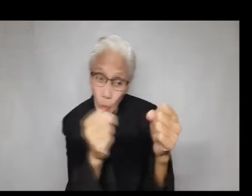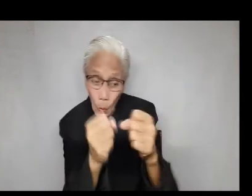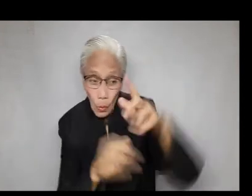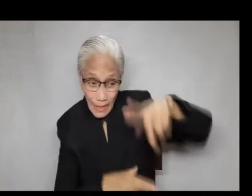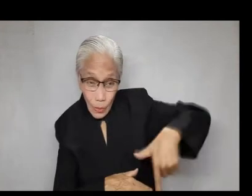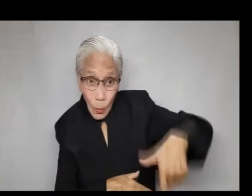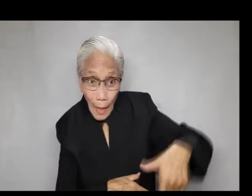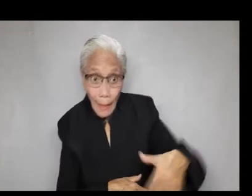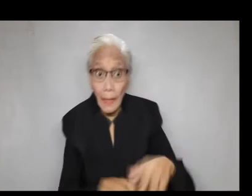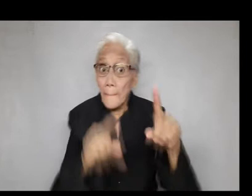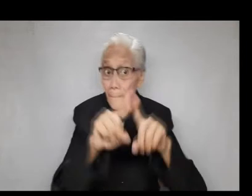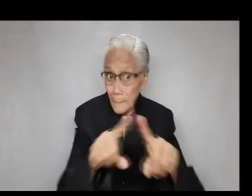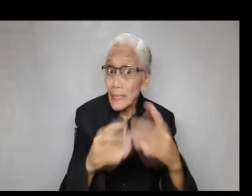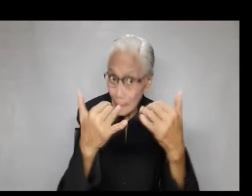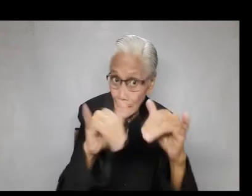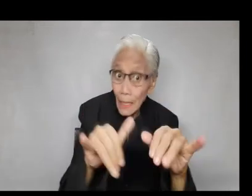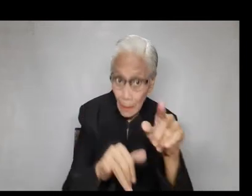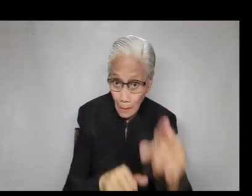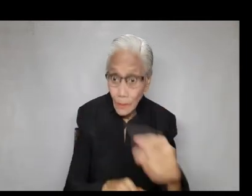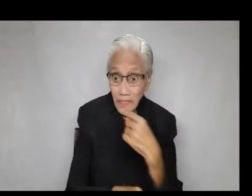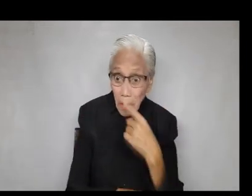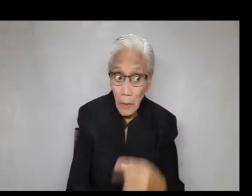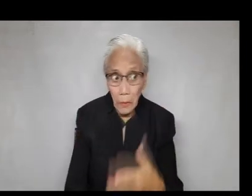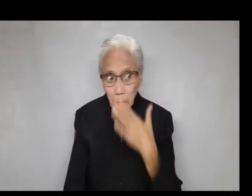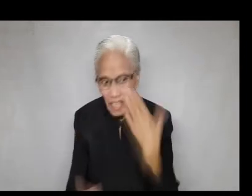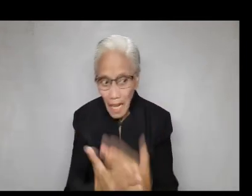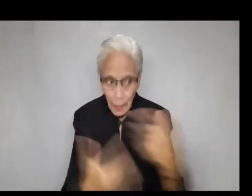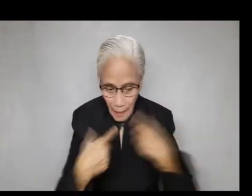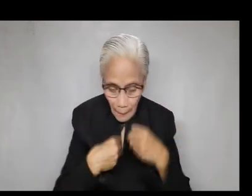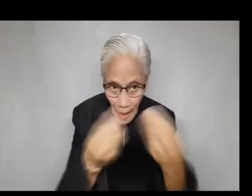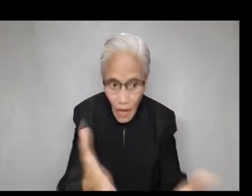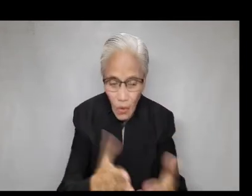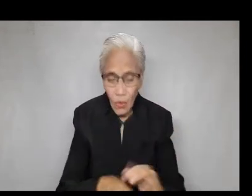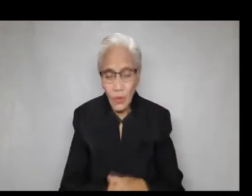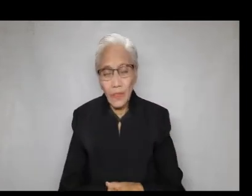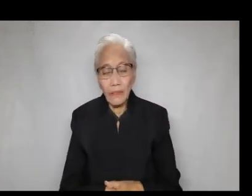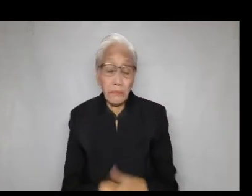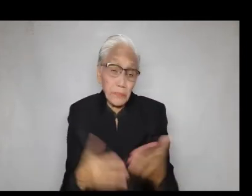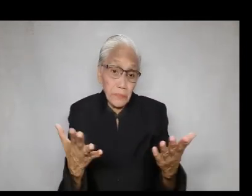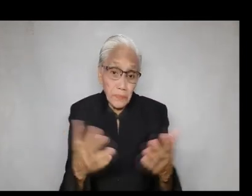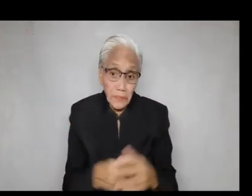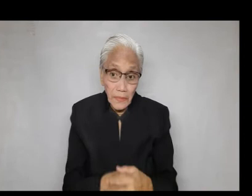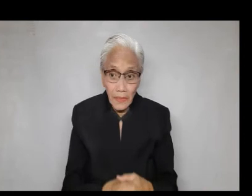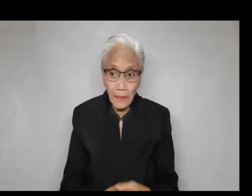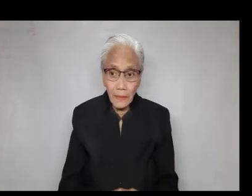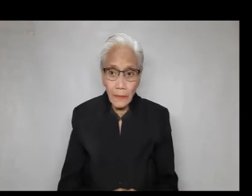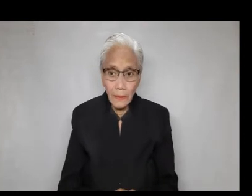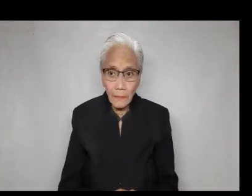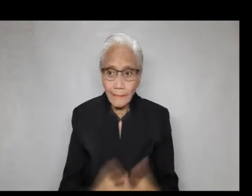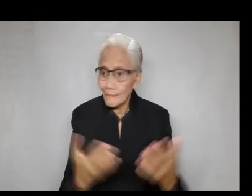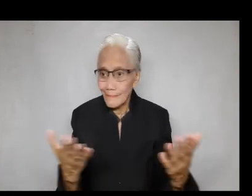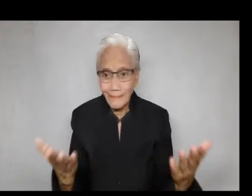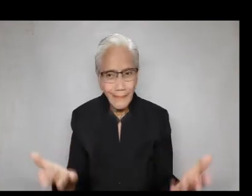time. That is crazy. You give help too little, too late. And yet you